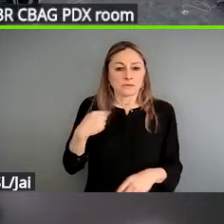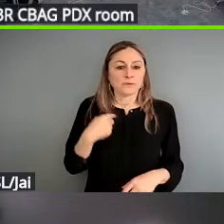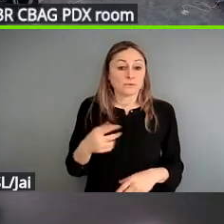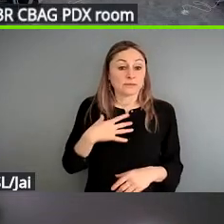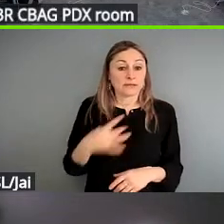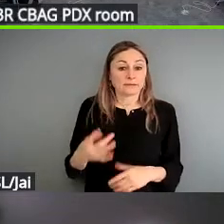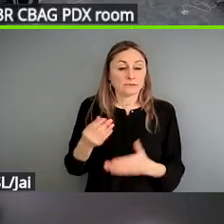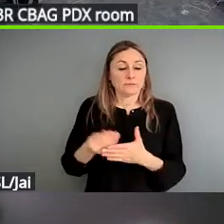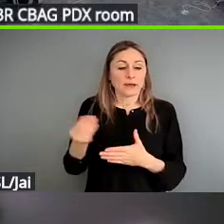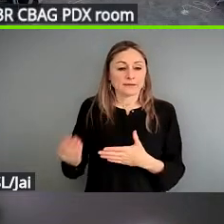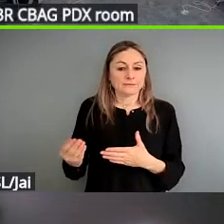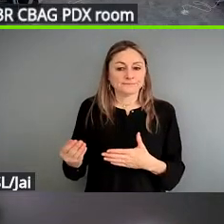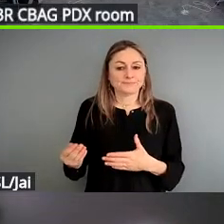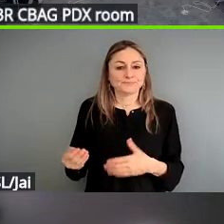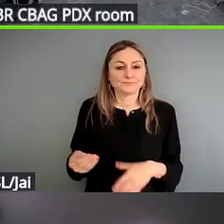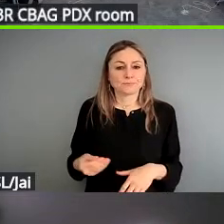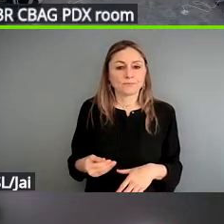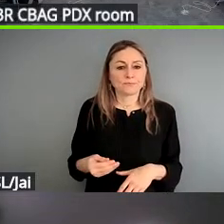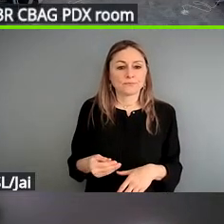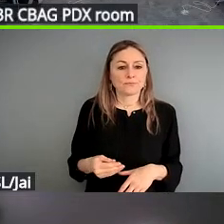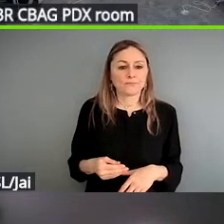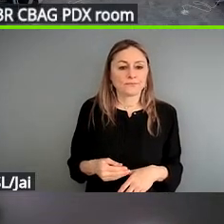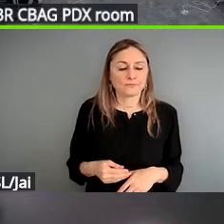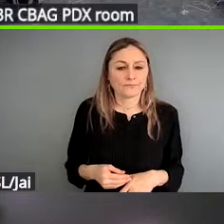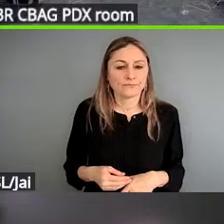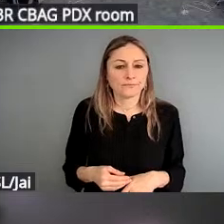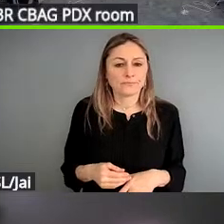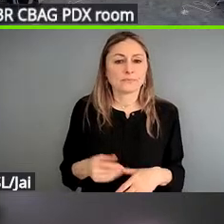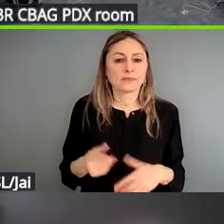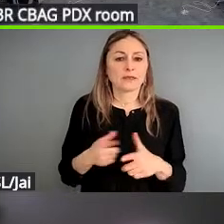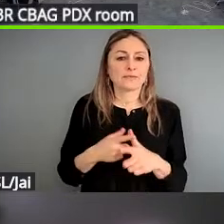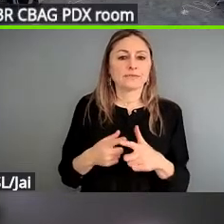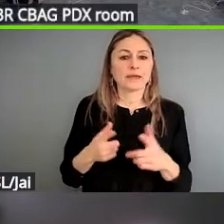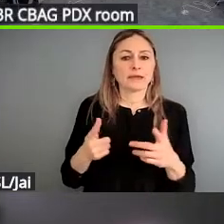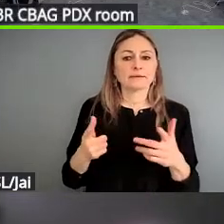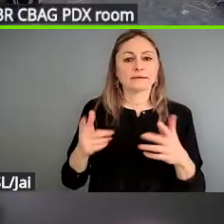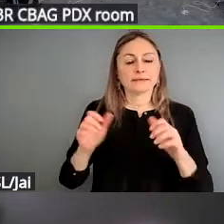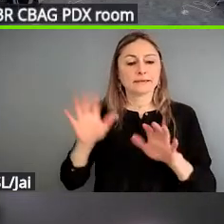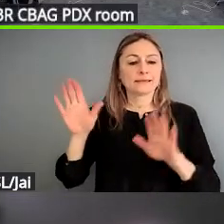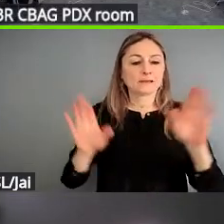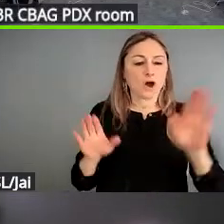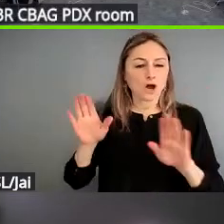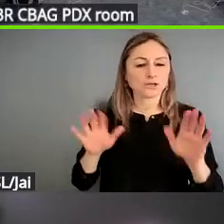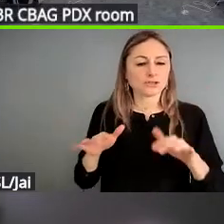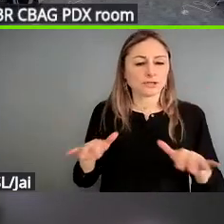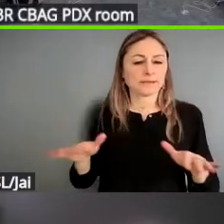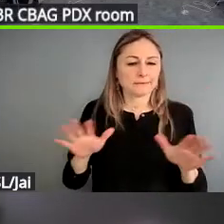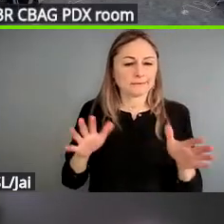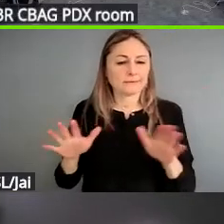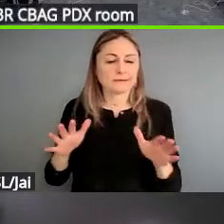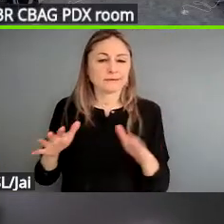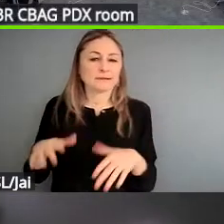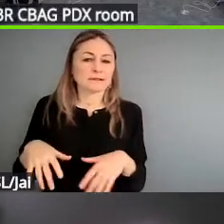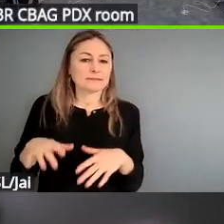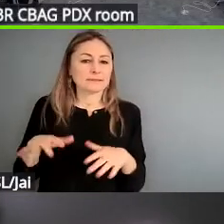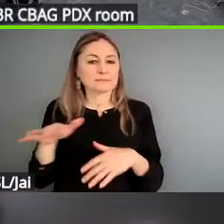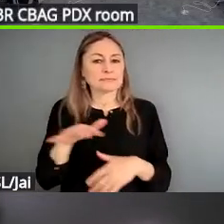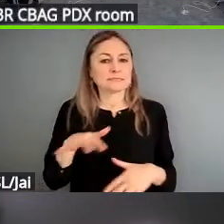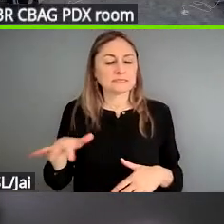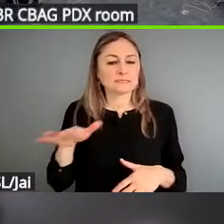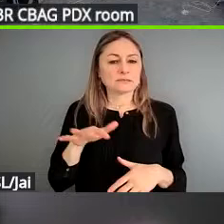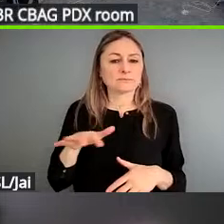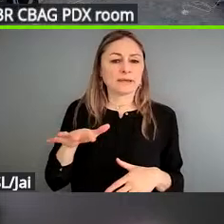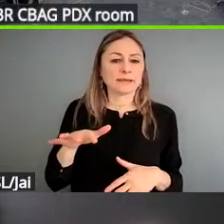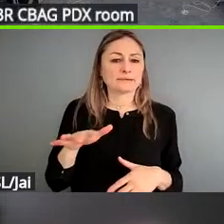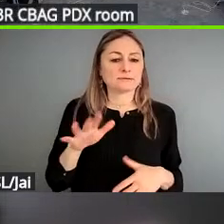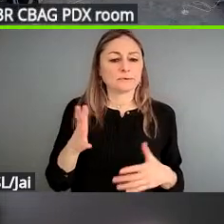that. And then it can get out into sort of the auction space. And so again, there's a space where that my gut